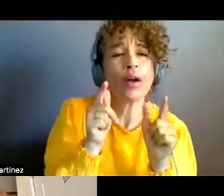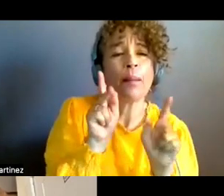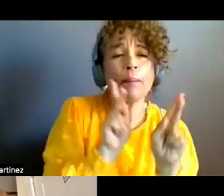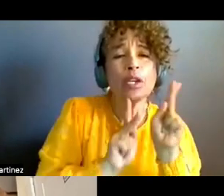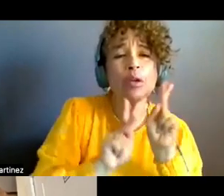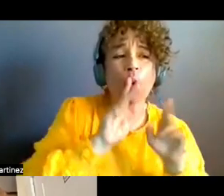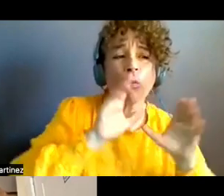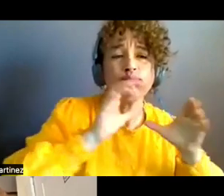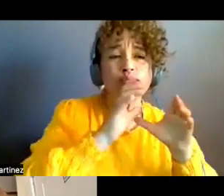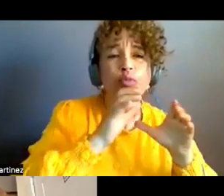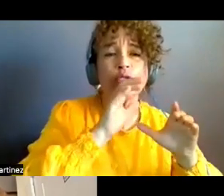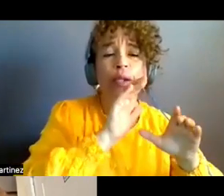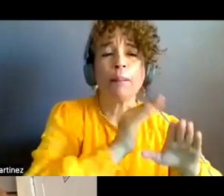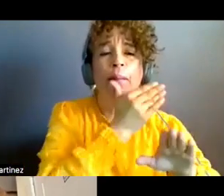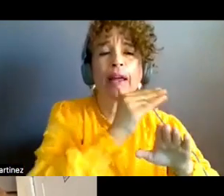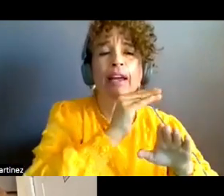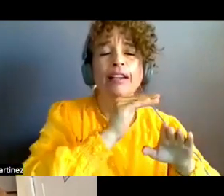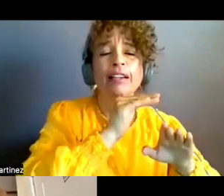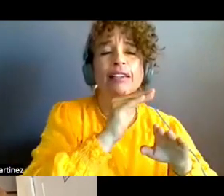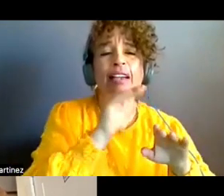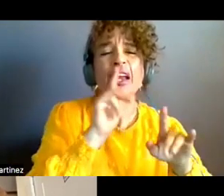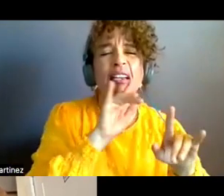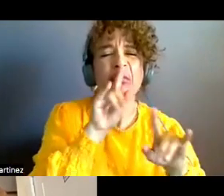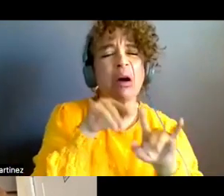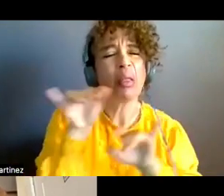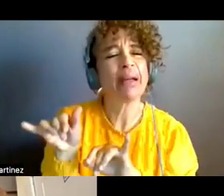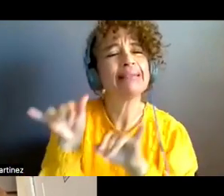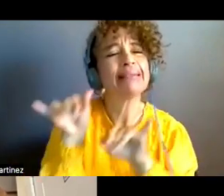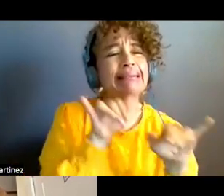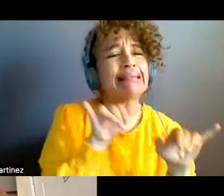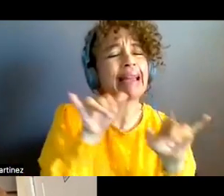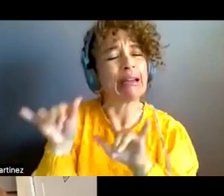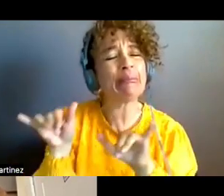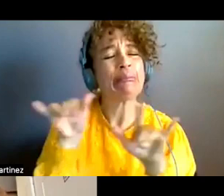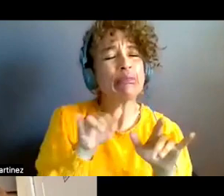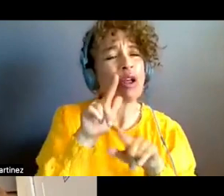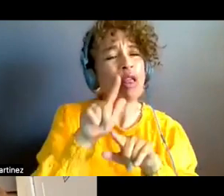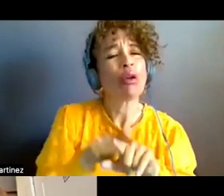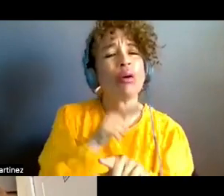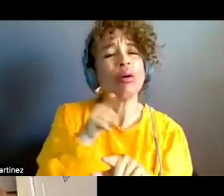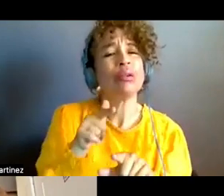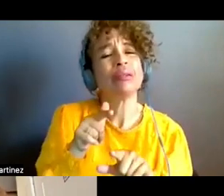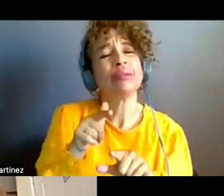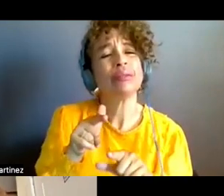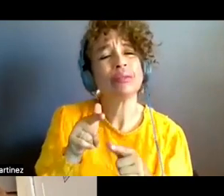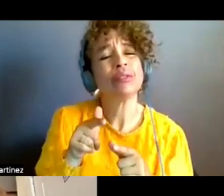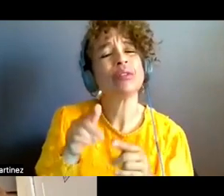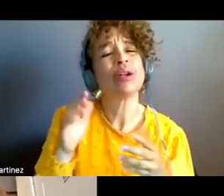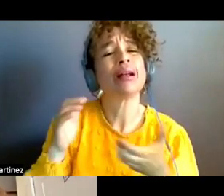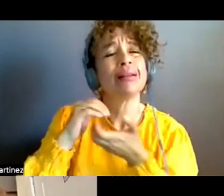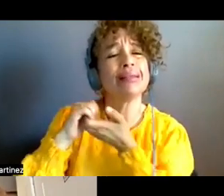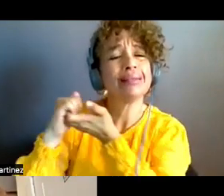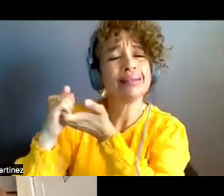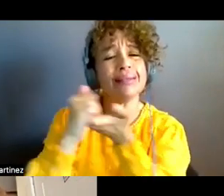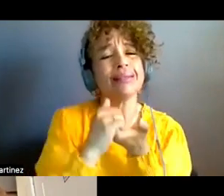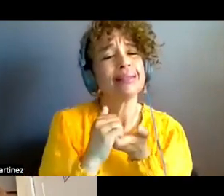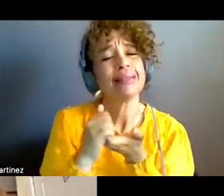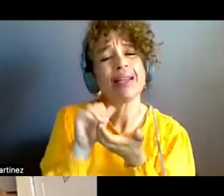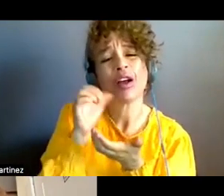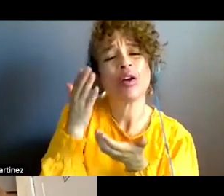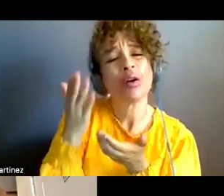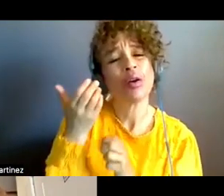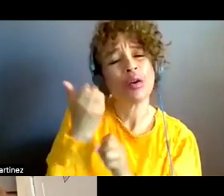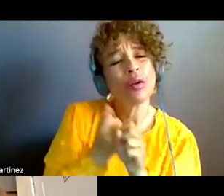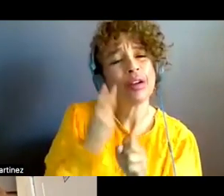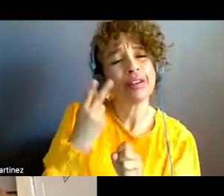right? It's about the same, as long as the collaborative aspect is there and everybody's